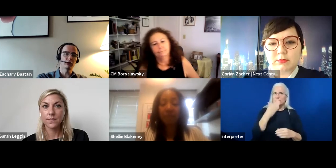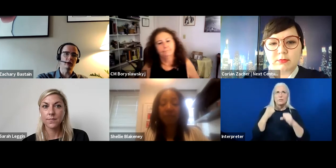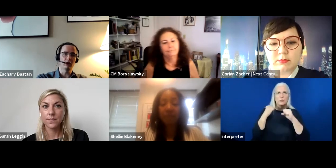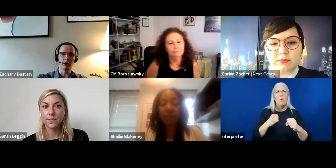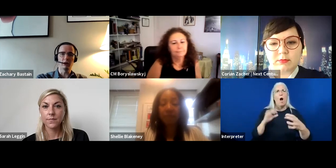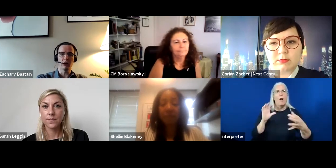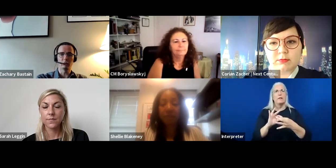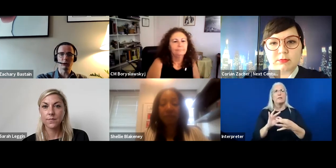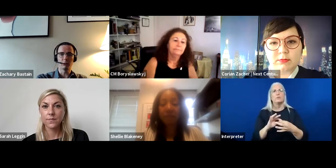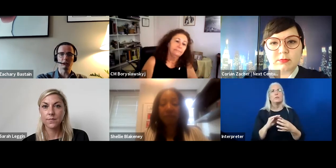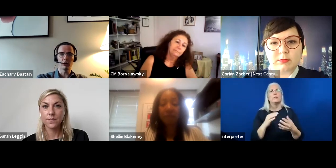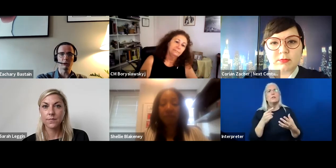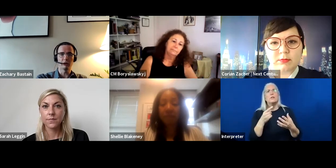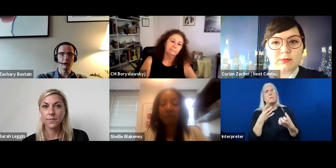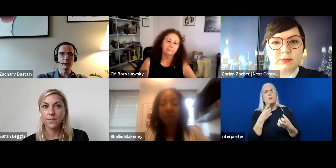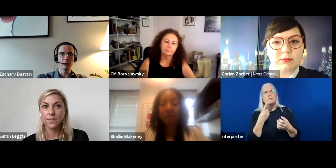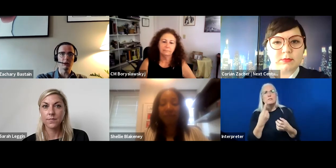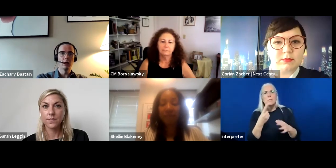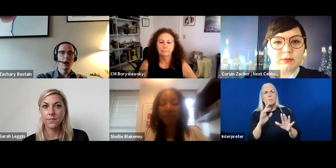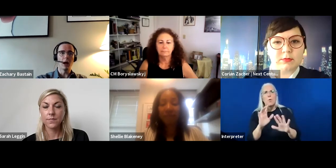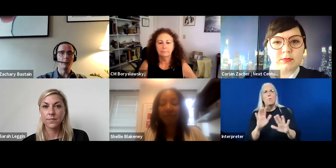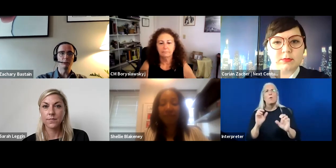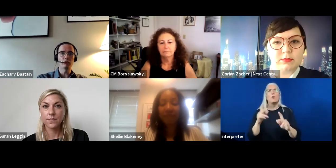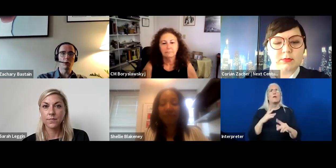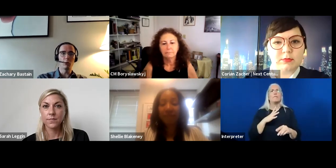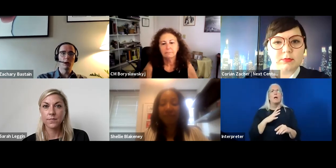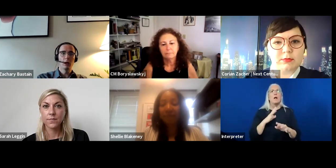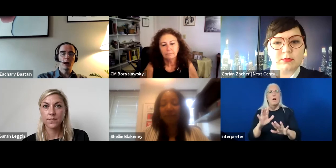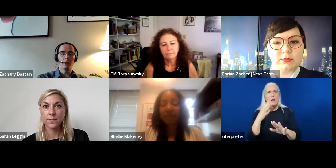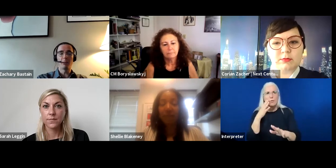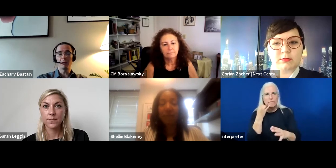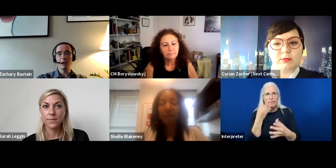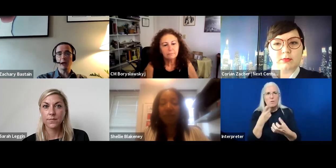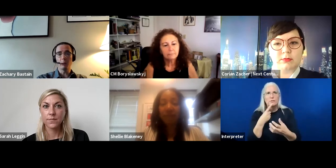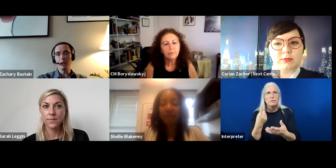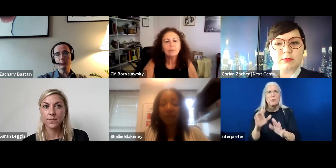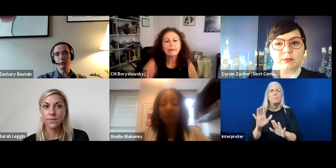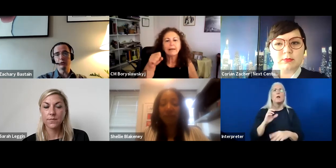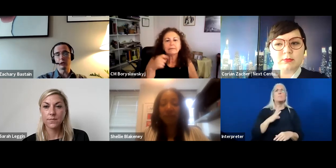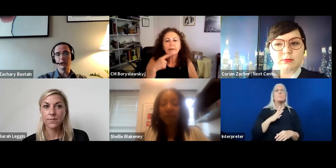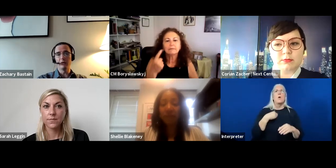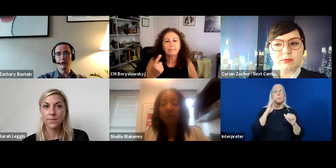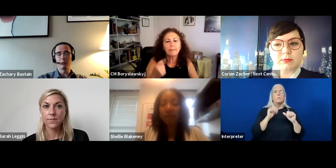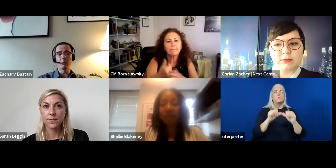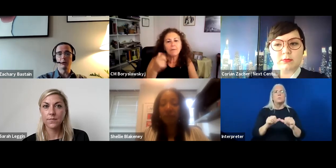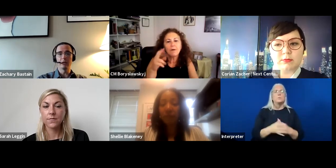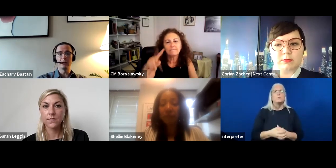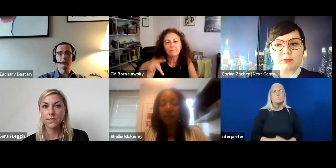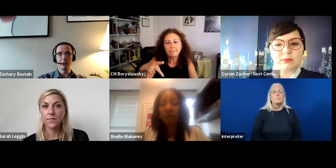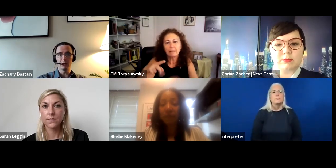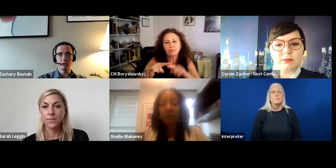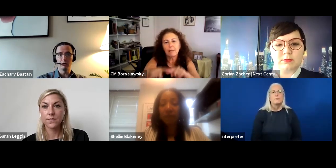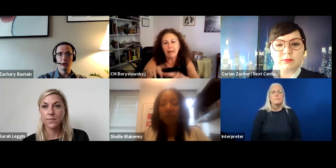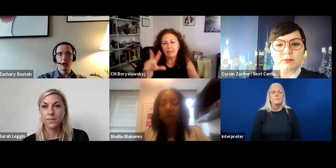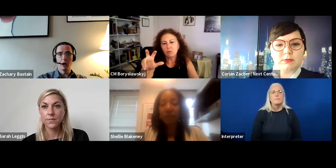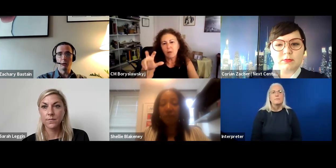I just saw you sighing. Okay, I just wanted to make sure I wasn't interrupting you. But beyond that, we absolutely agree that affordability is